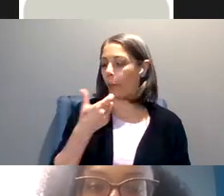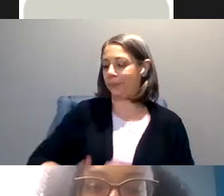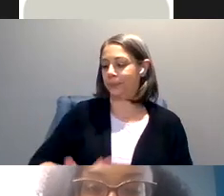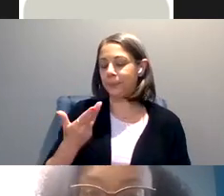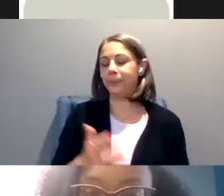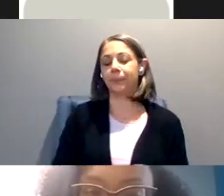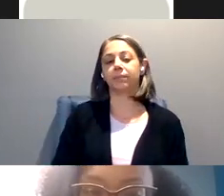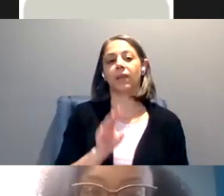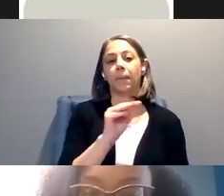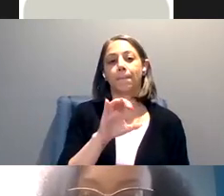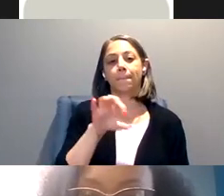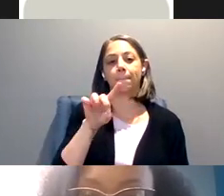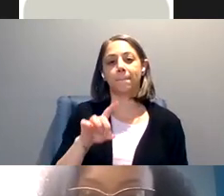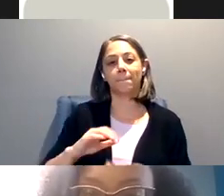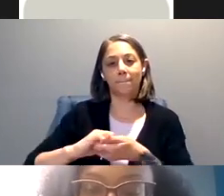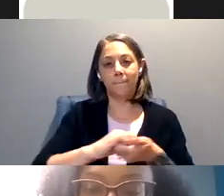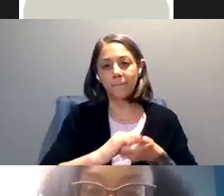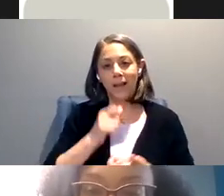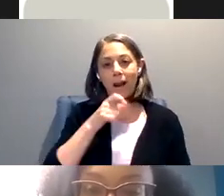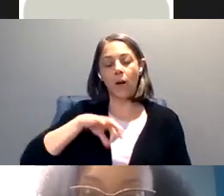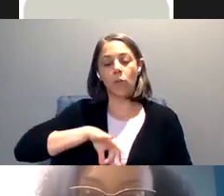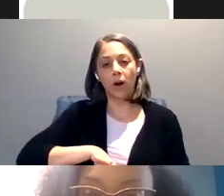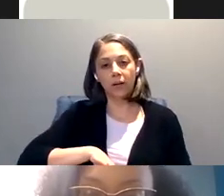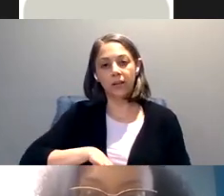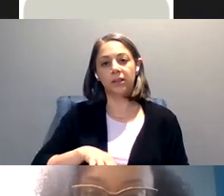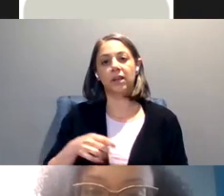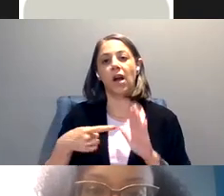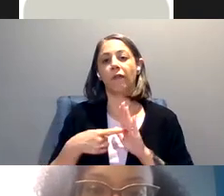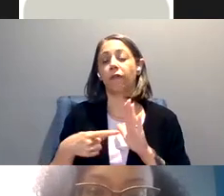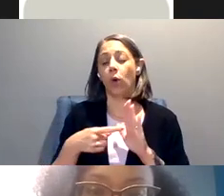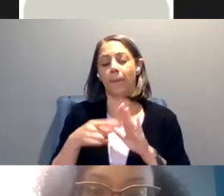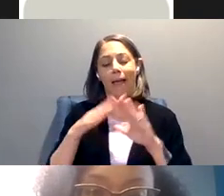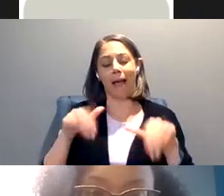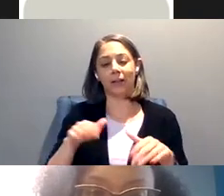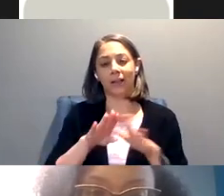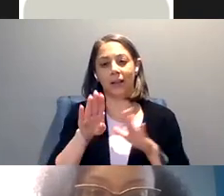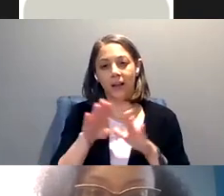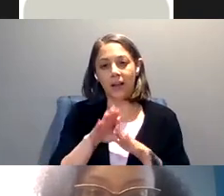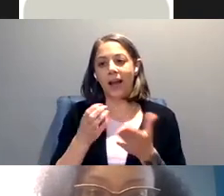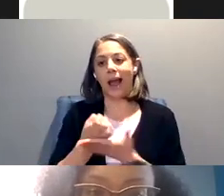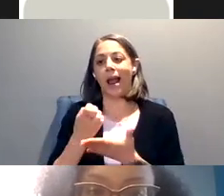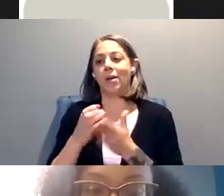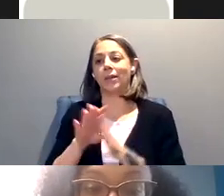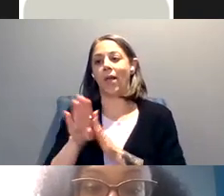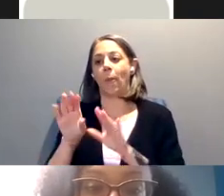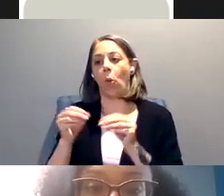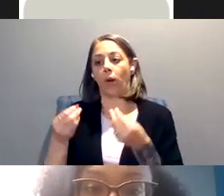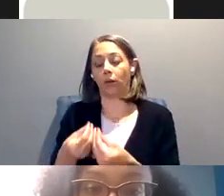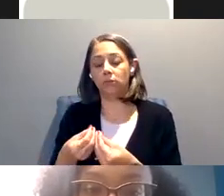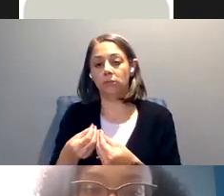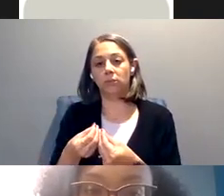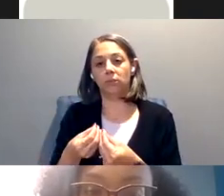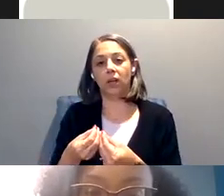But we are a consortium of nonprofit affordable housing developers and economic development organizations and